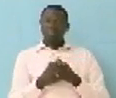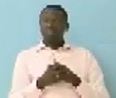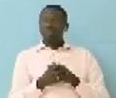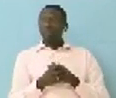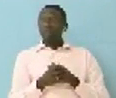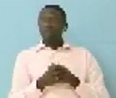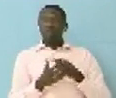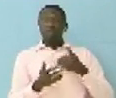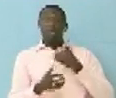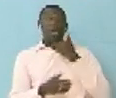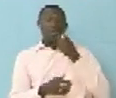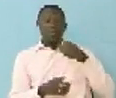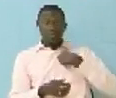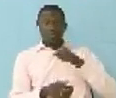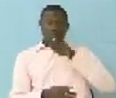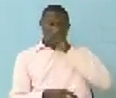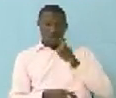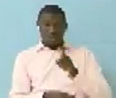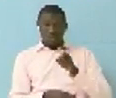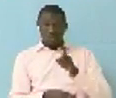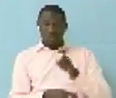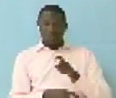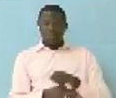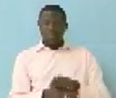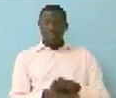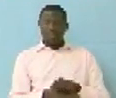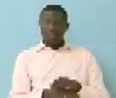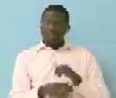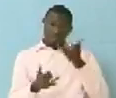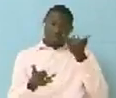You're asking me a question. Certainly.